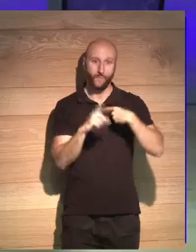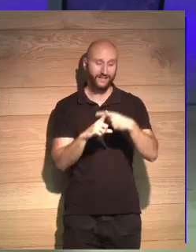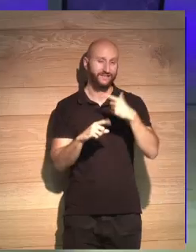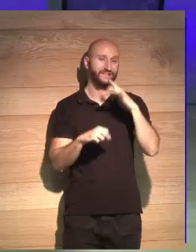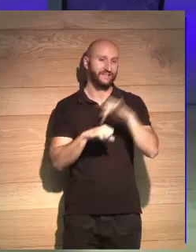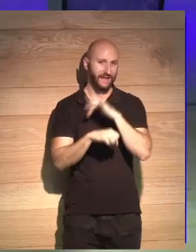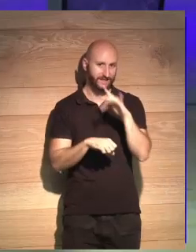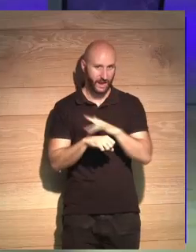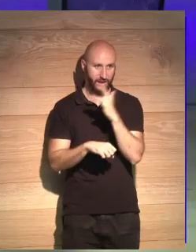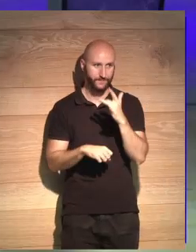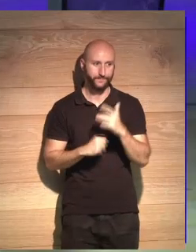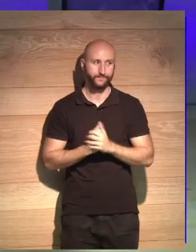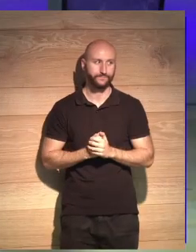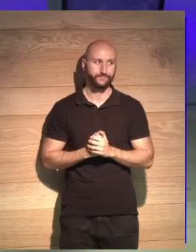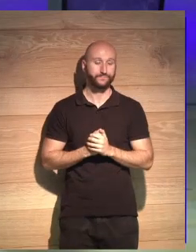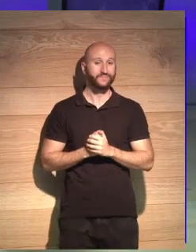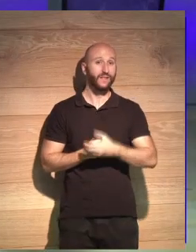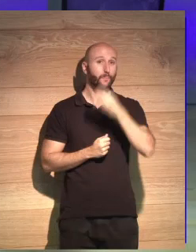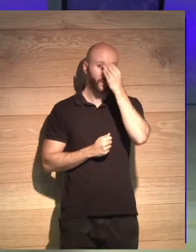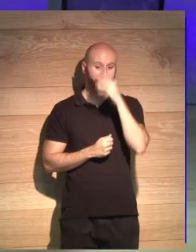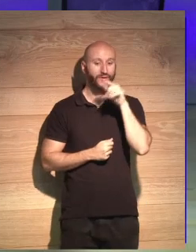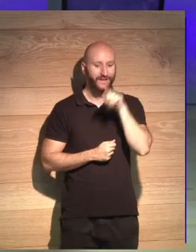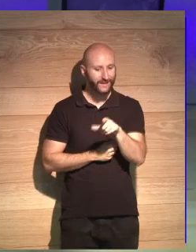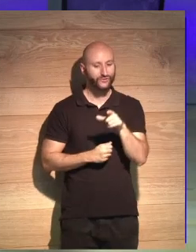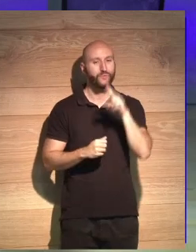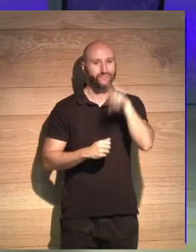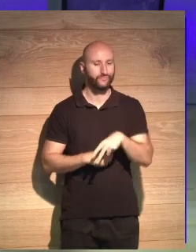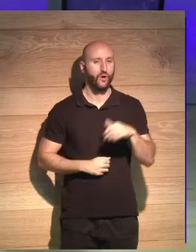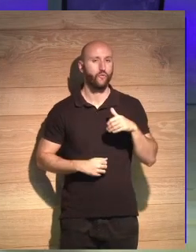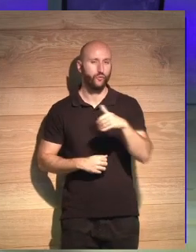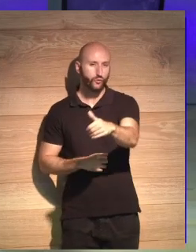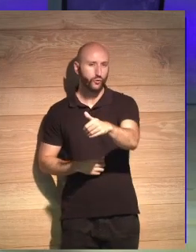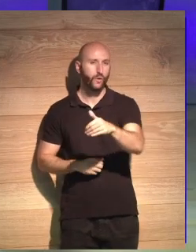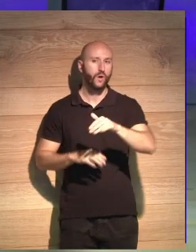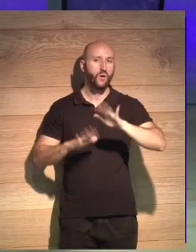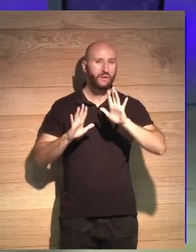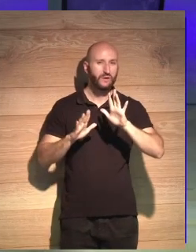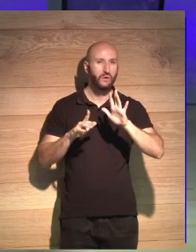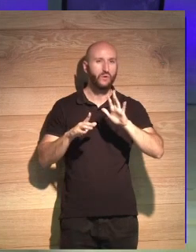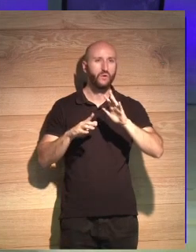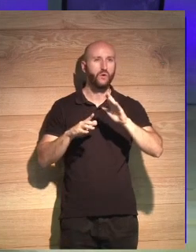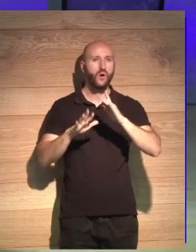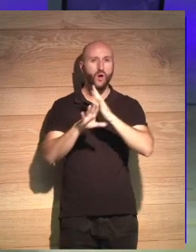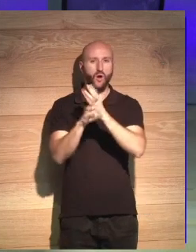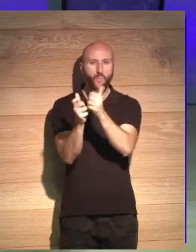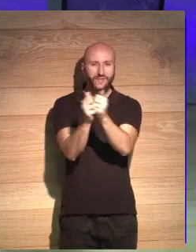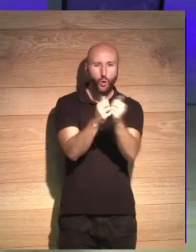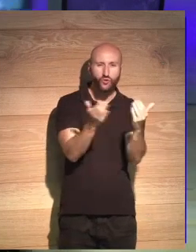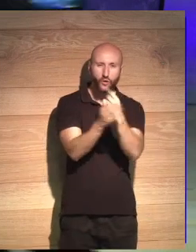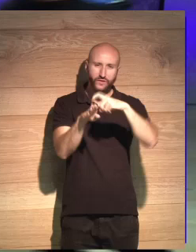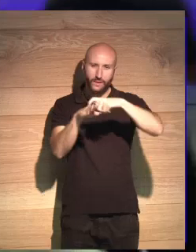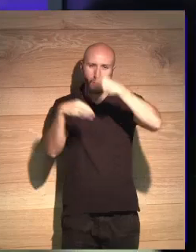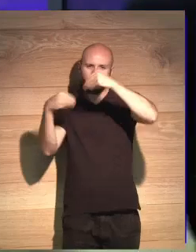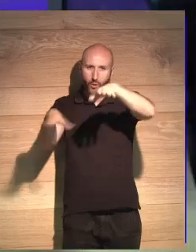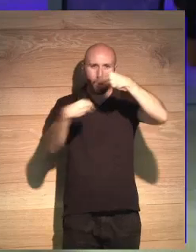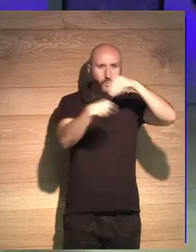physical effort and also a virtual side. I think this is the future, but what I'm not sure is that it